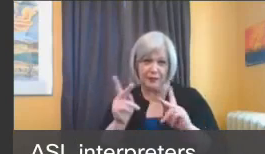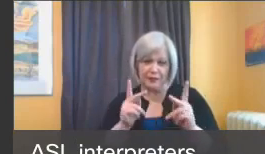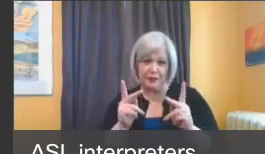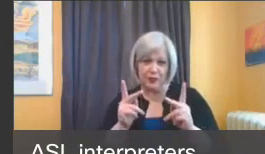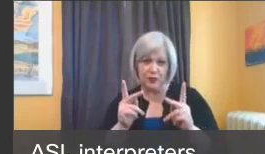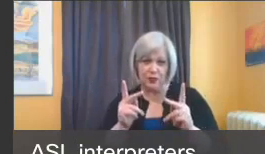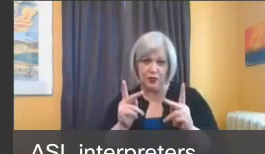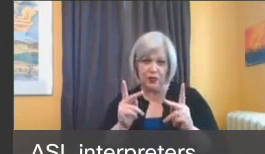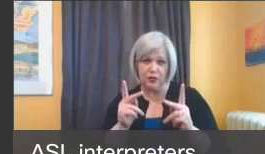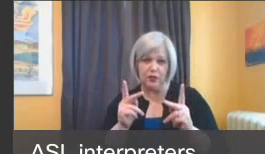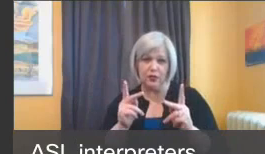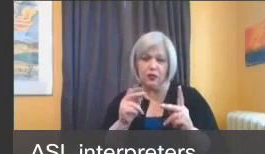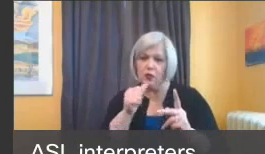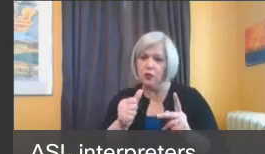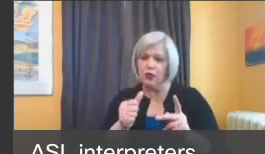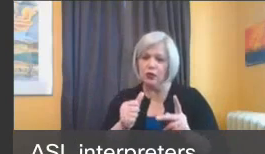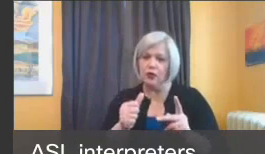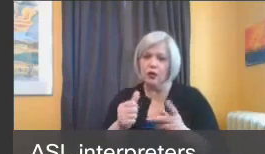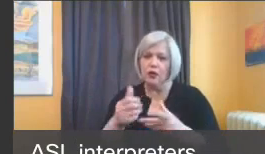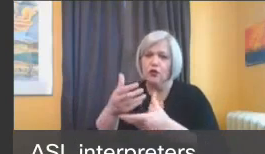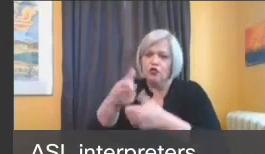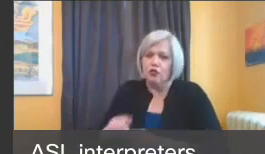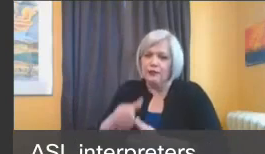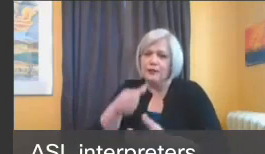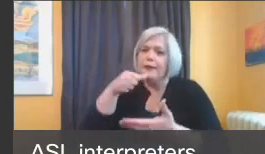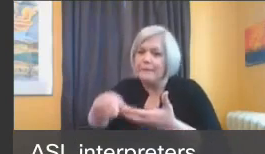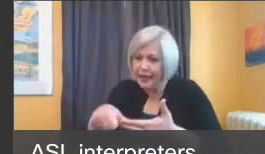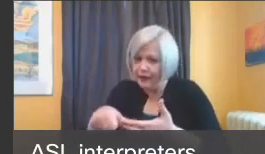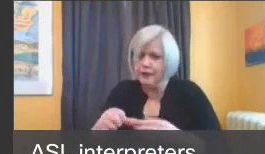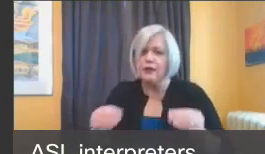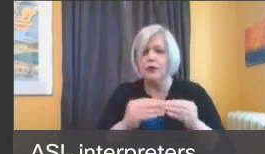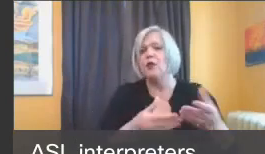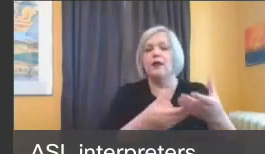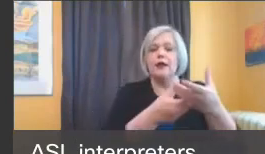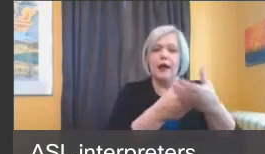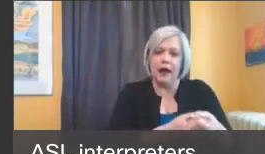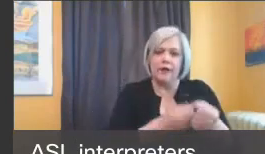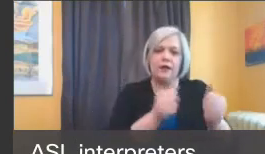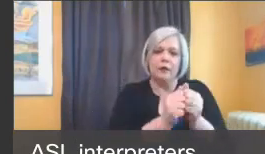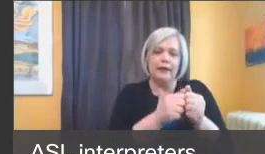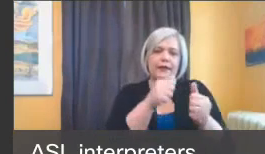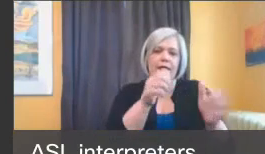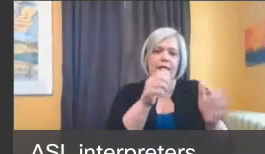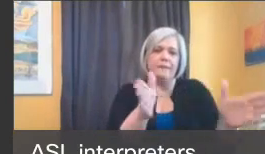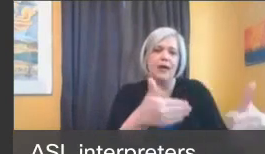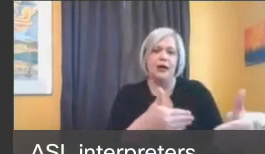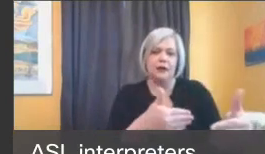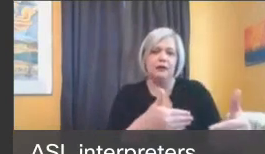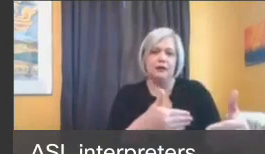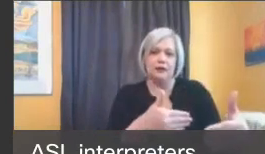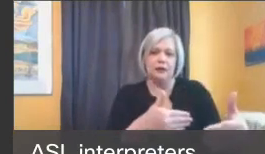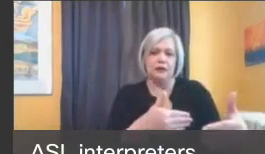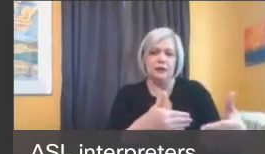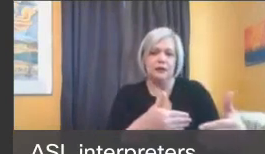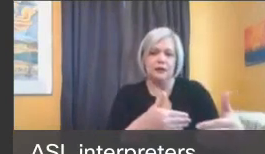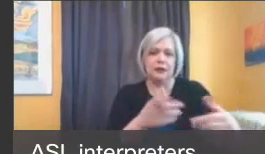be more confident in dropping a mail ballot in a mail-in box, in a drop box,